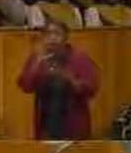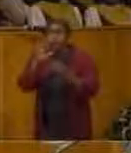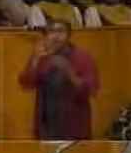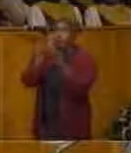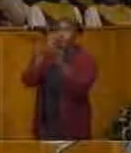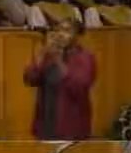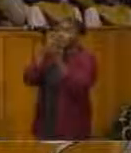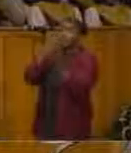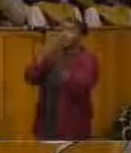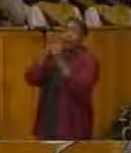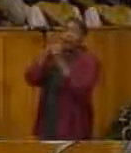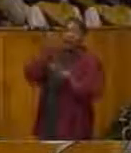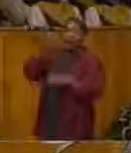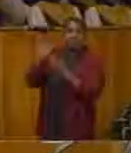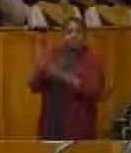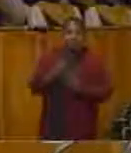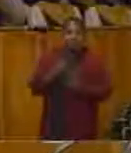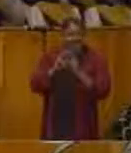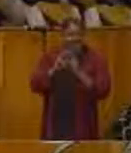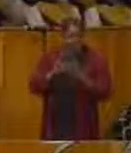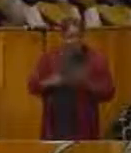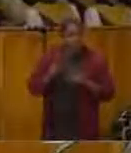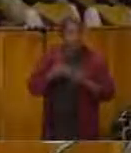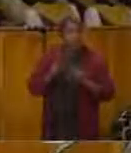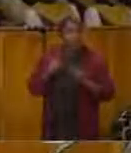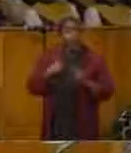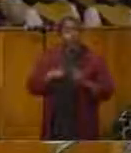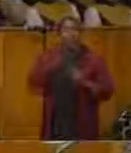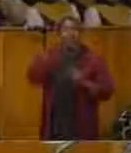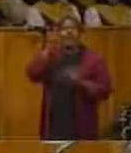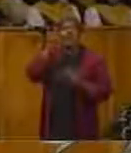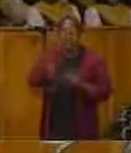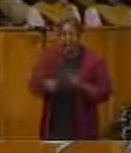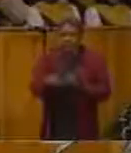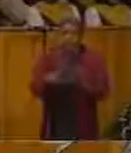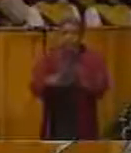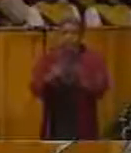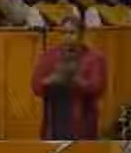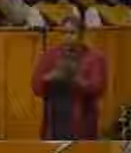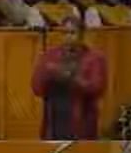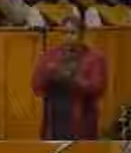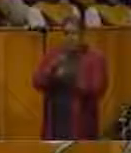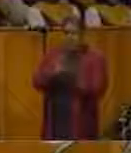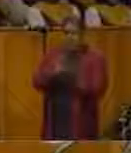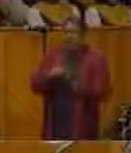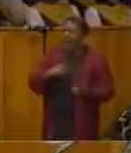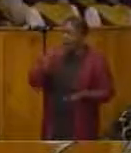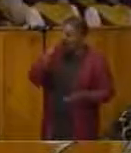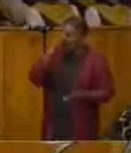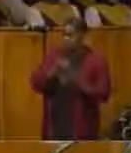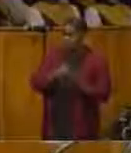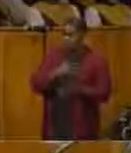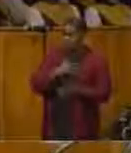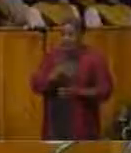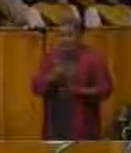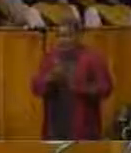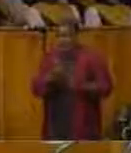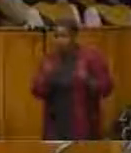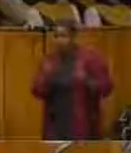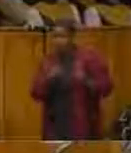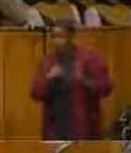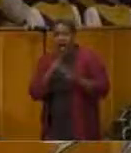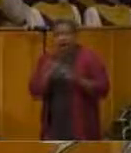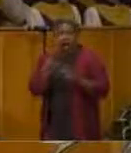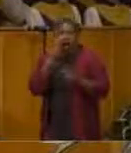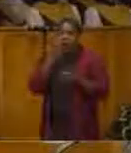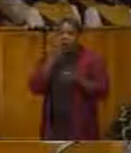God's plan. We have to talk about money. And I know it's sensitive. I know you're probably saying,